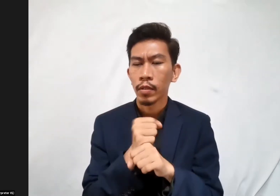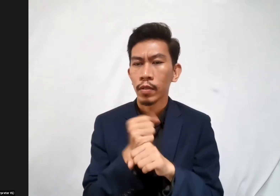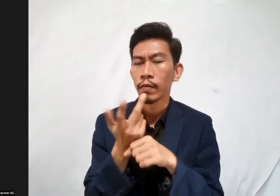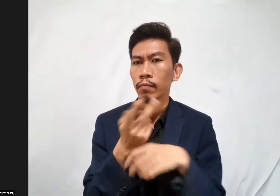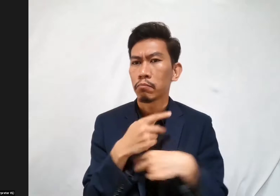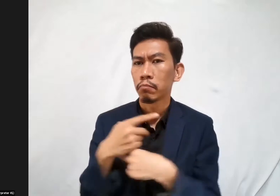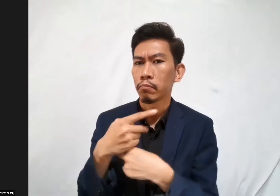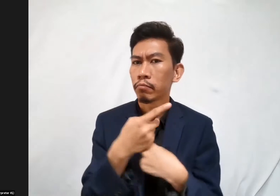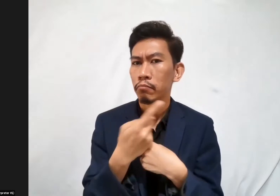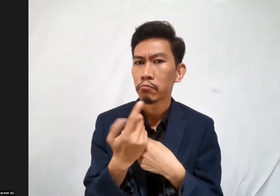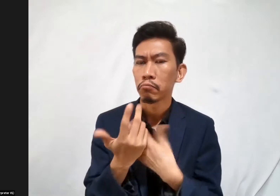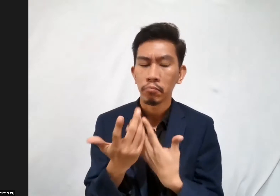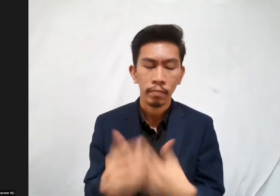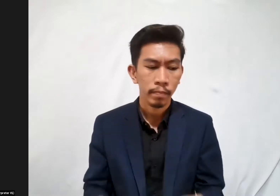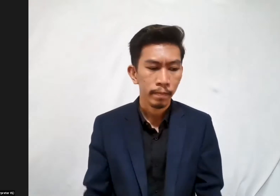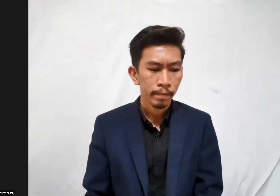Okay.